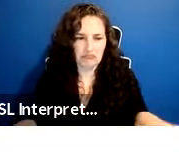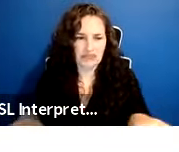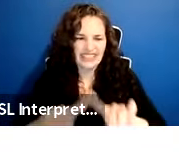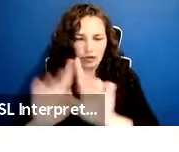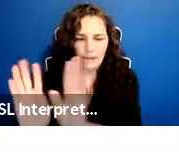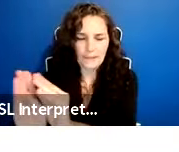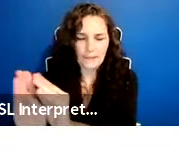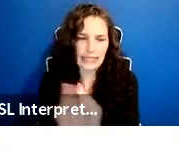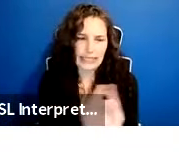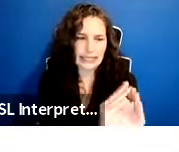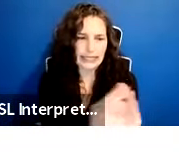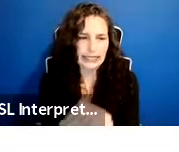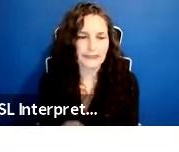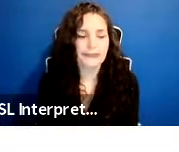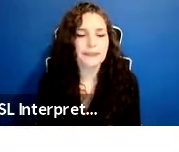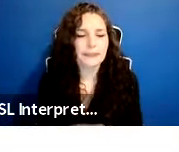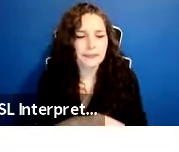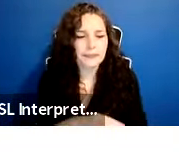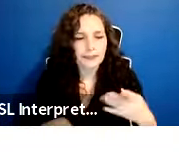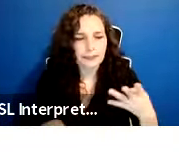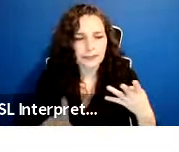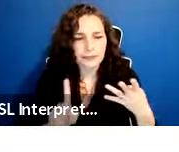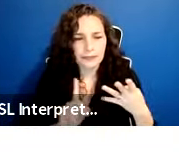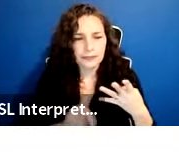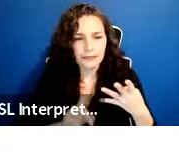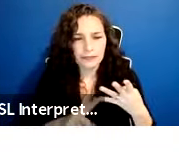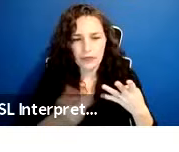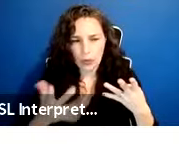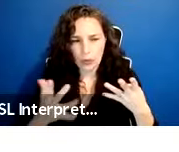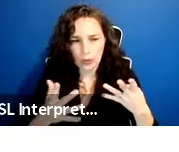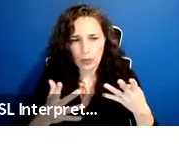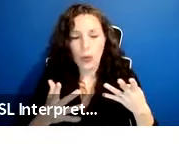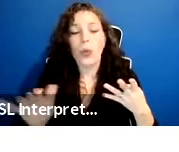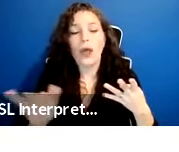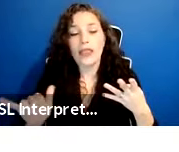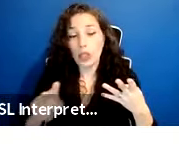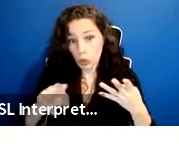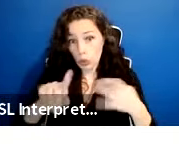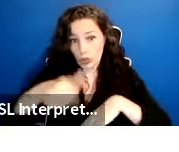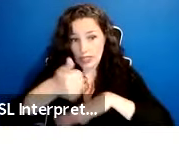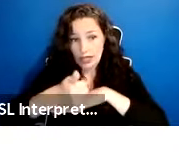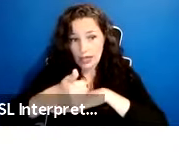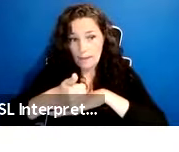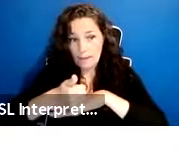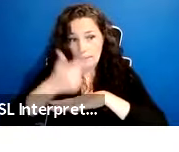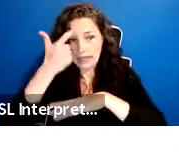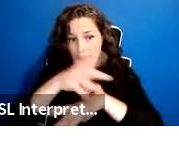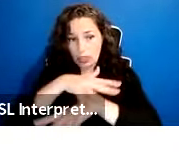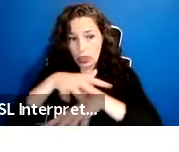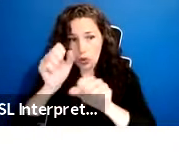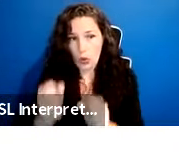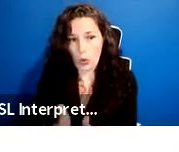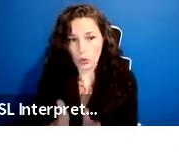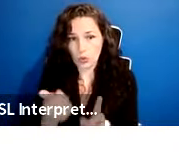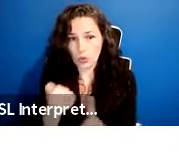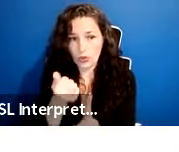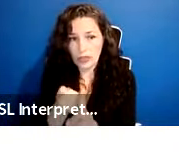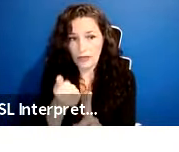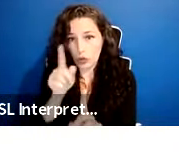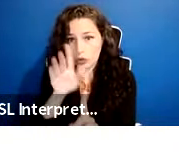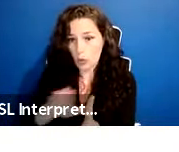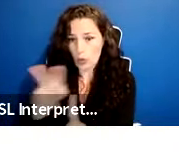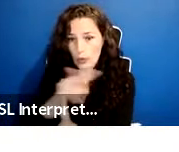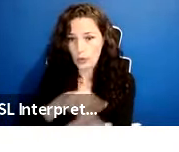on their own. And then you set all that up as the host. The participants cannot do this on their end. This is all from the host